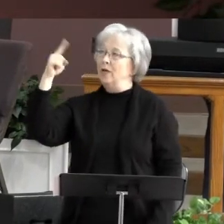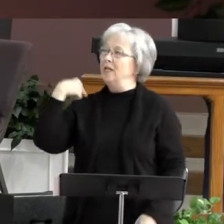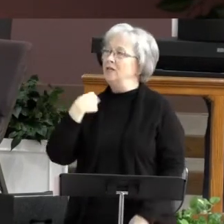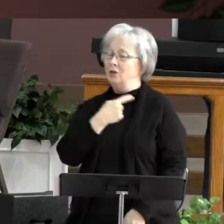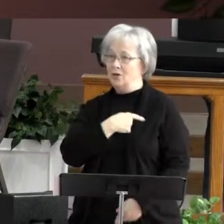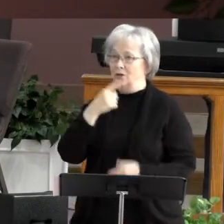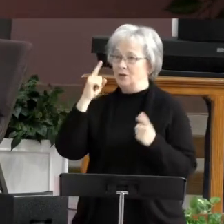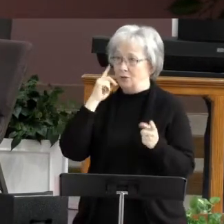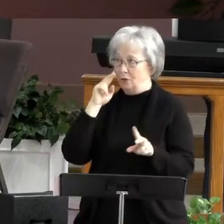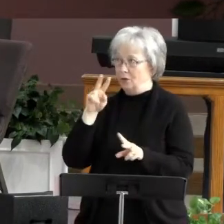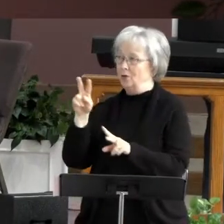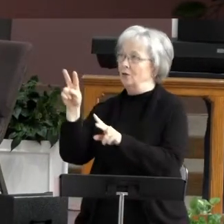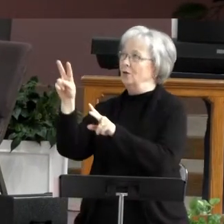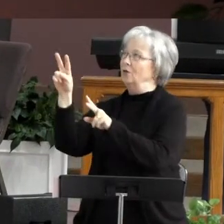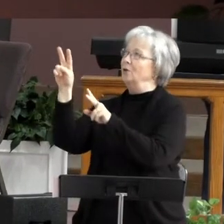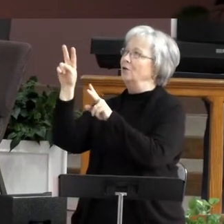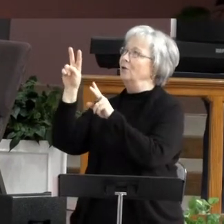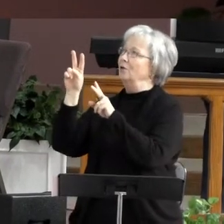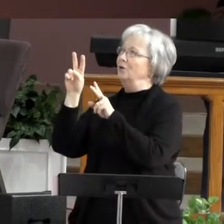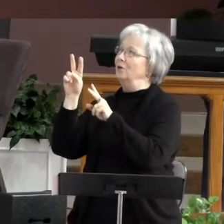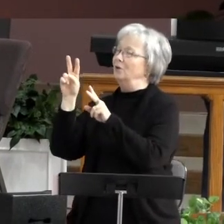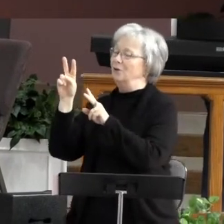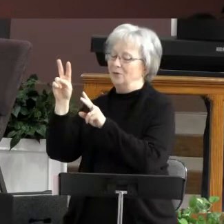We turn to You.